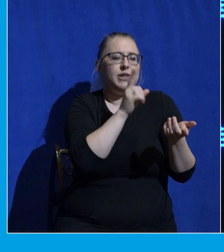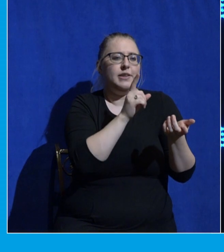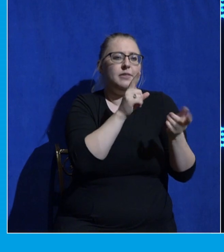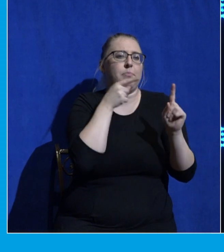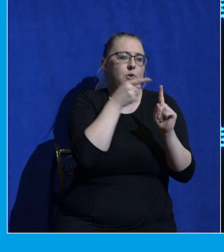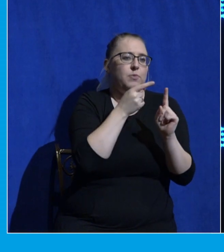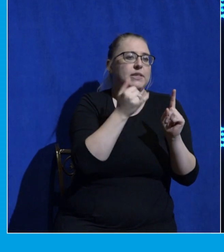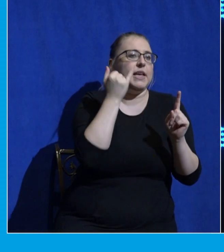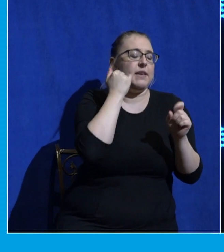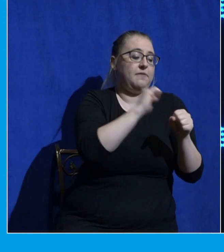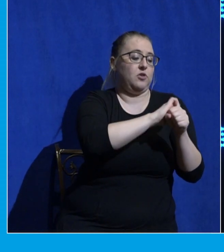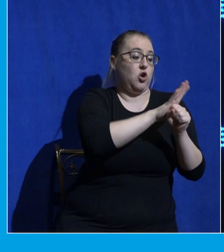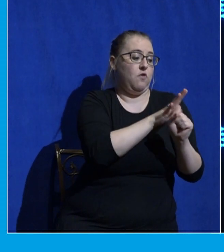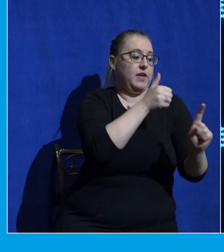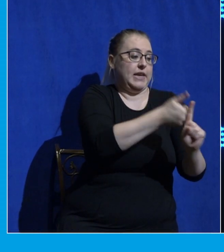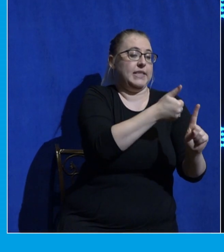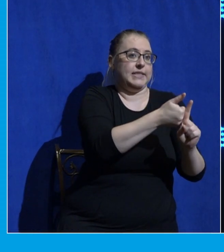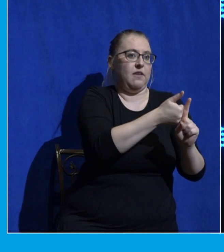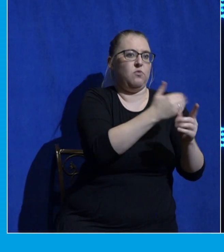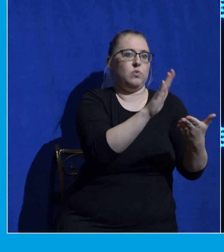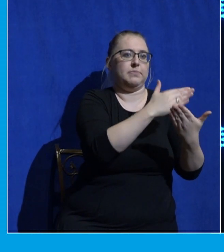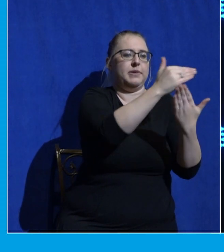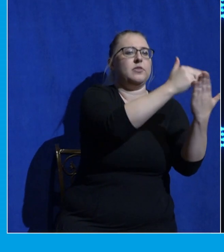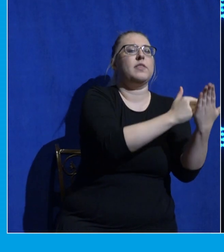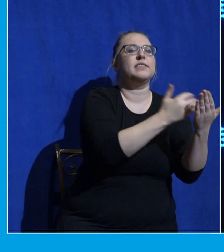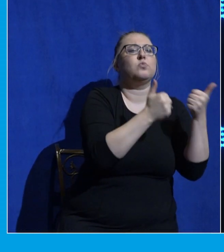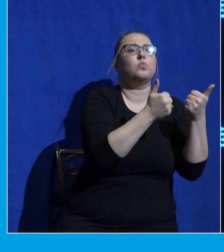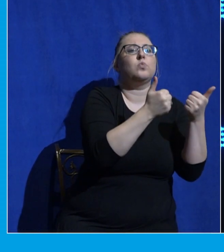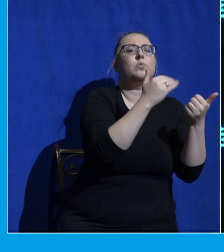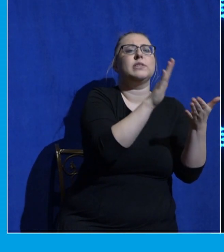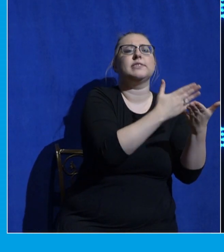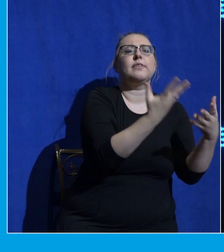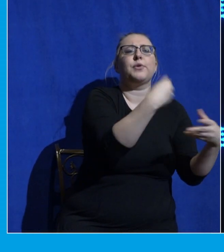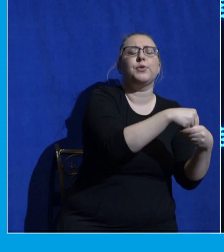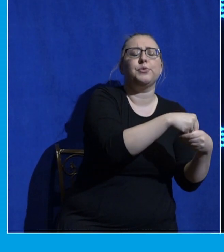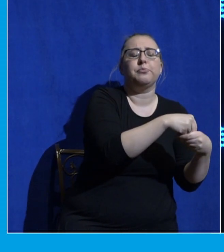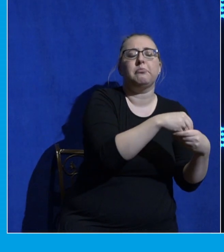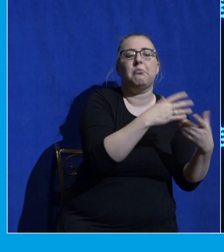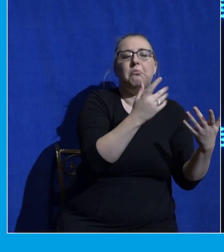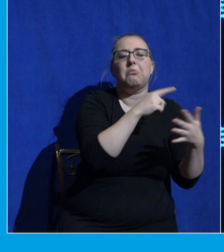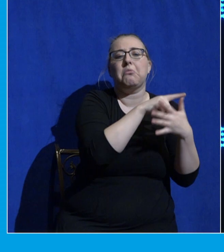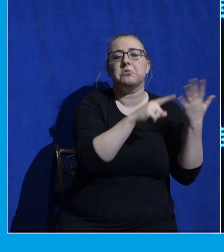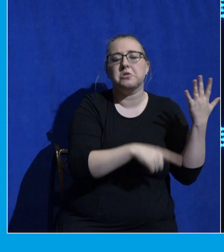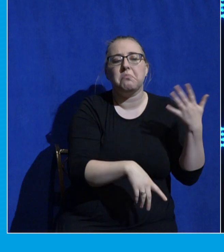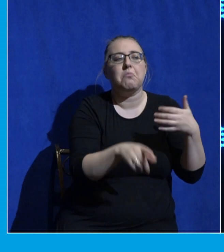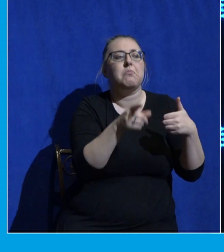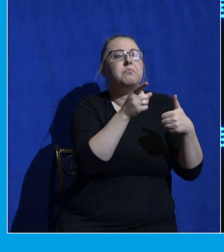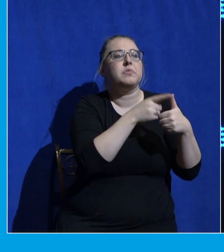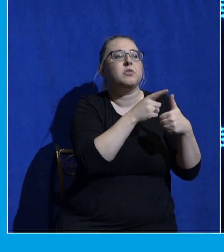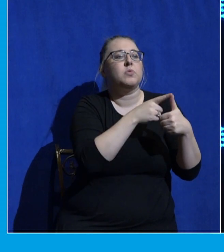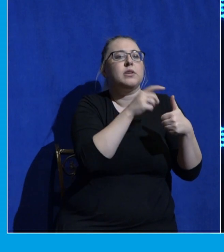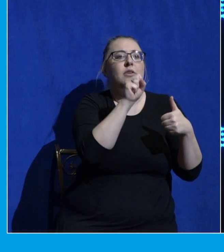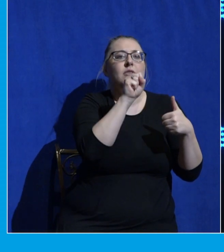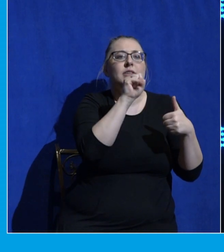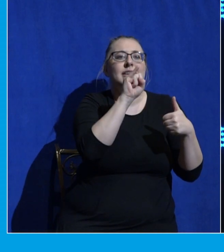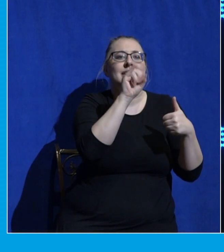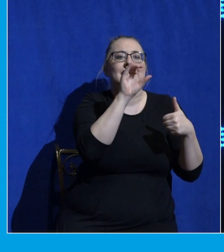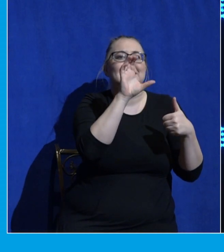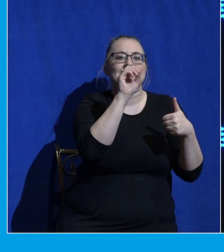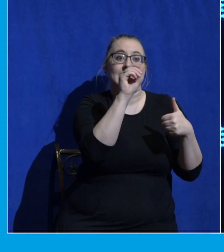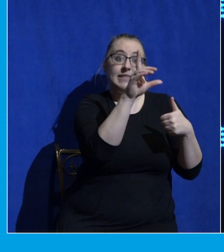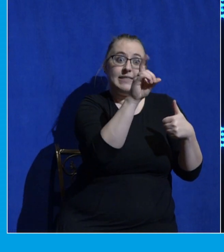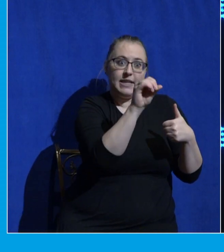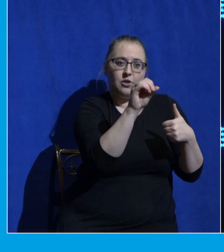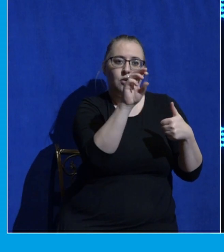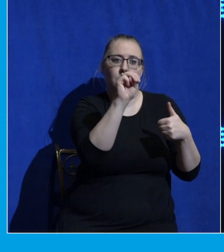what songs would we have on our playlist? And here's some titles that I saw on that playlist. You had a song called Sicko Mode. For